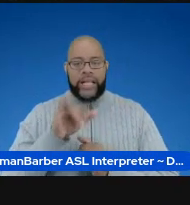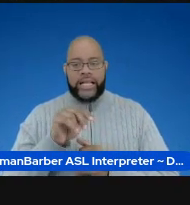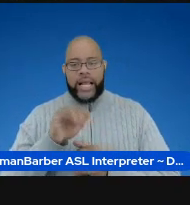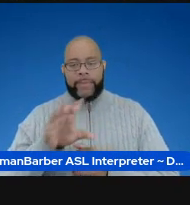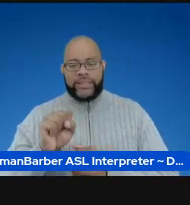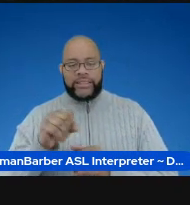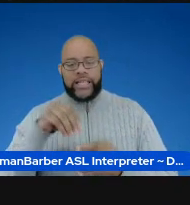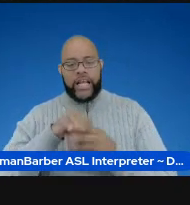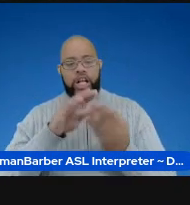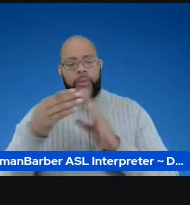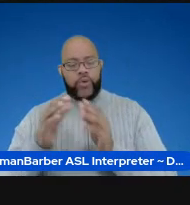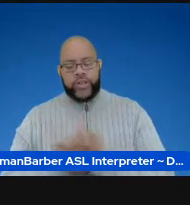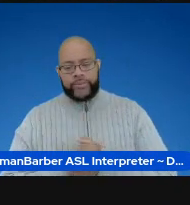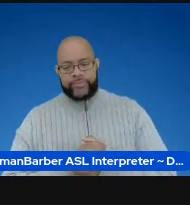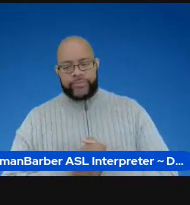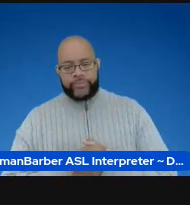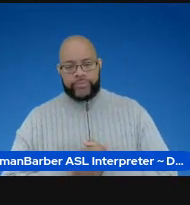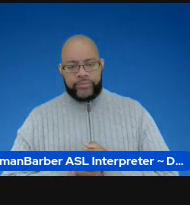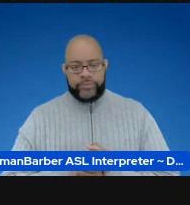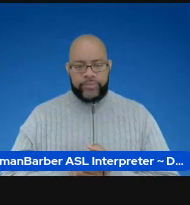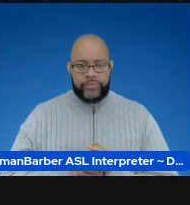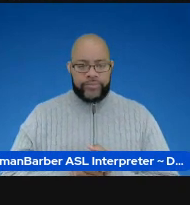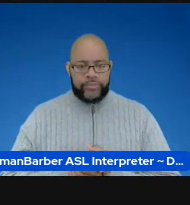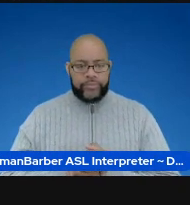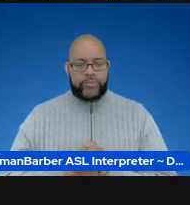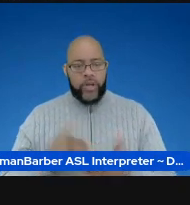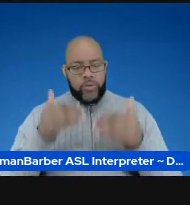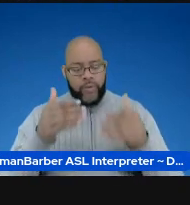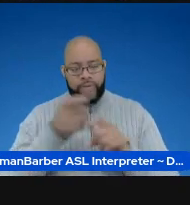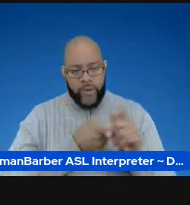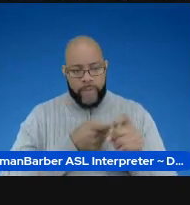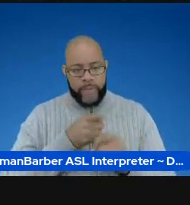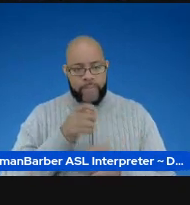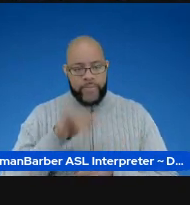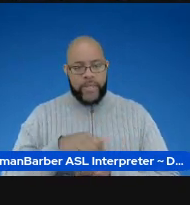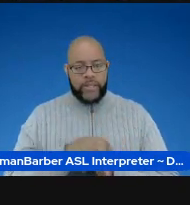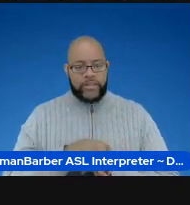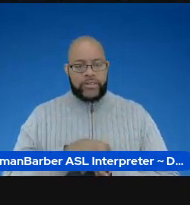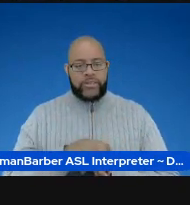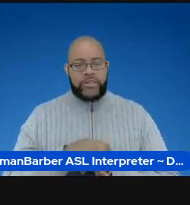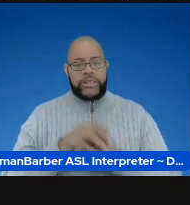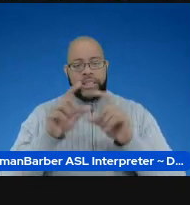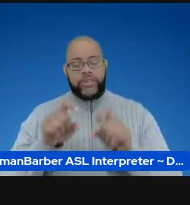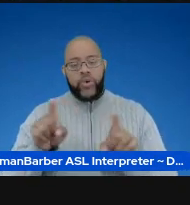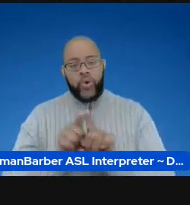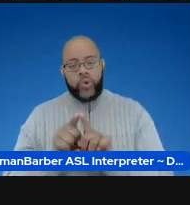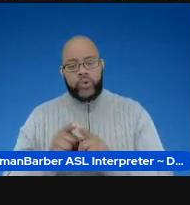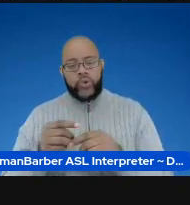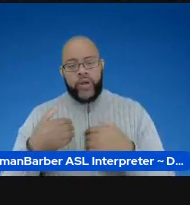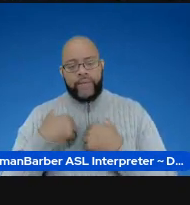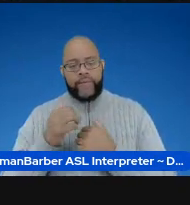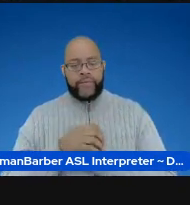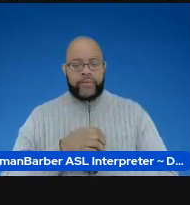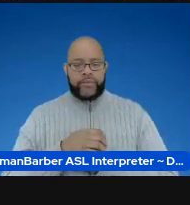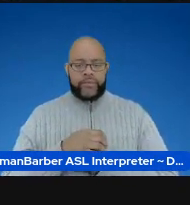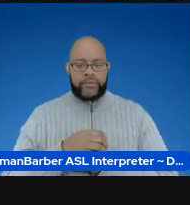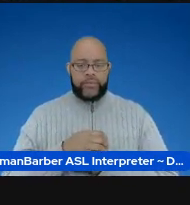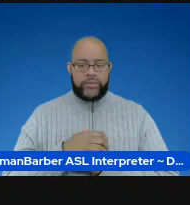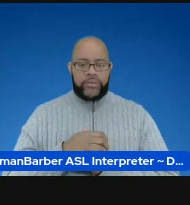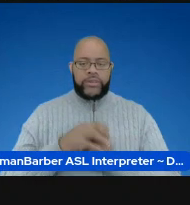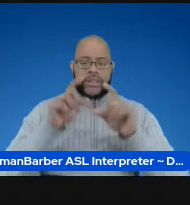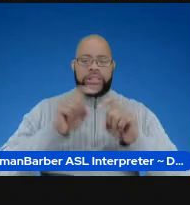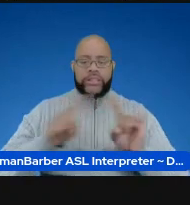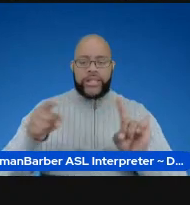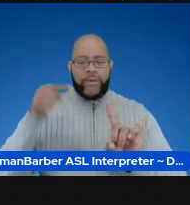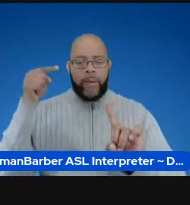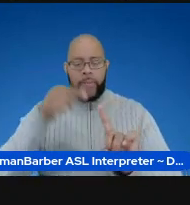community. So moving on from serological tests, we also wanted to test different point